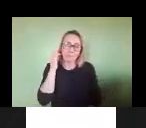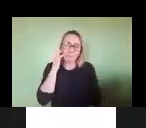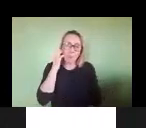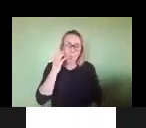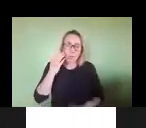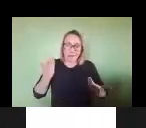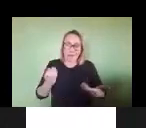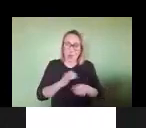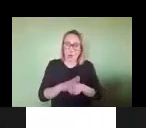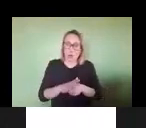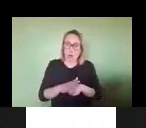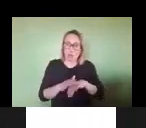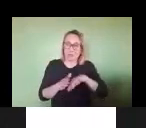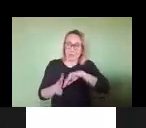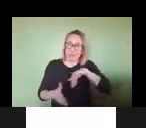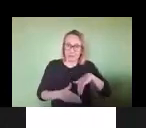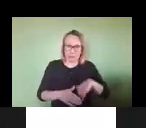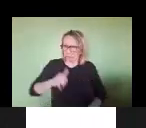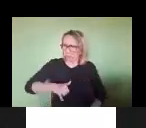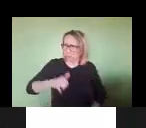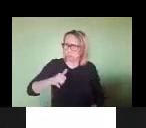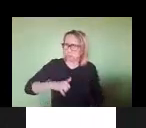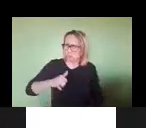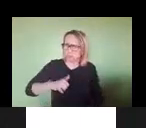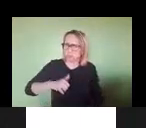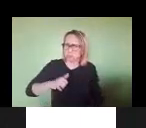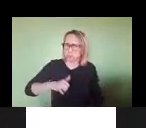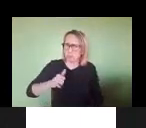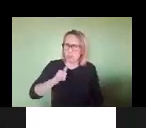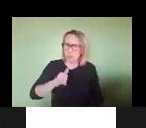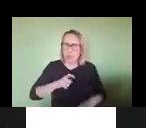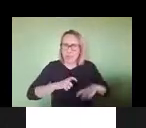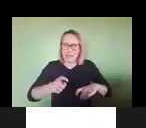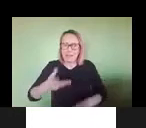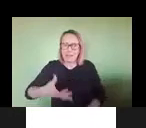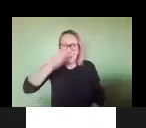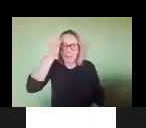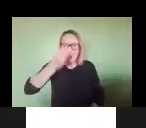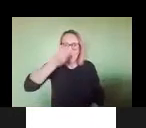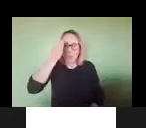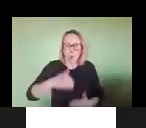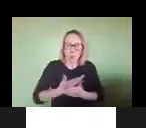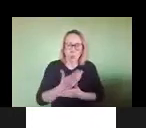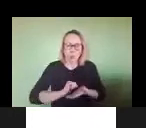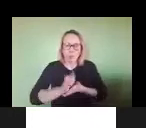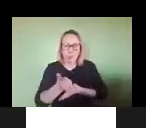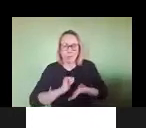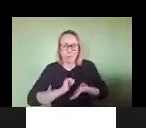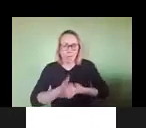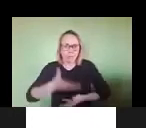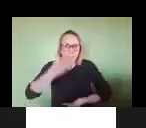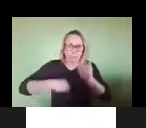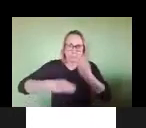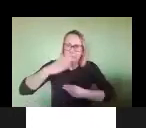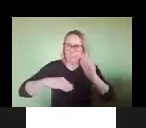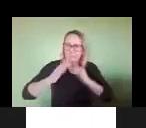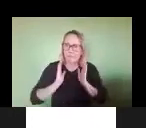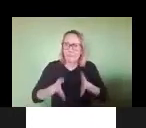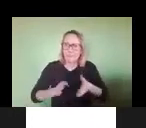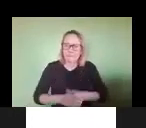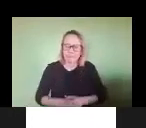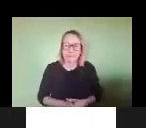to face-to-face? Of course, it would keep learning new skills all the time. We have to do that.